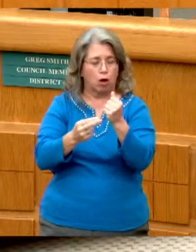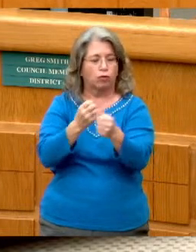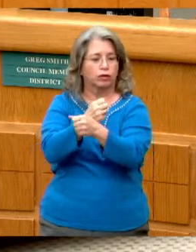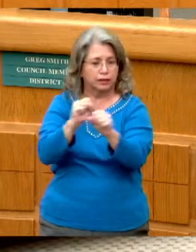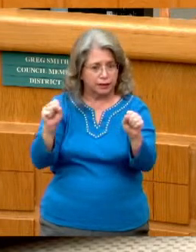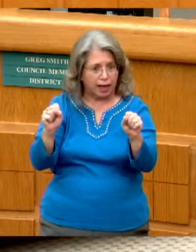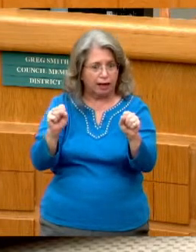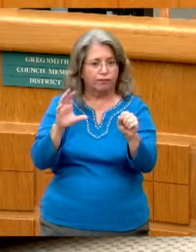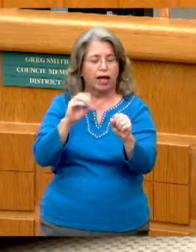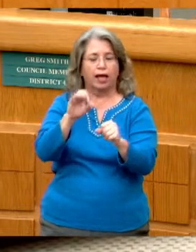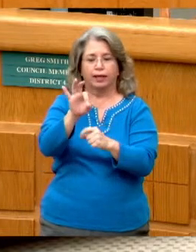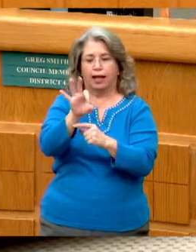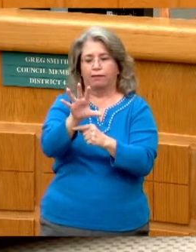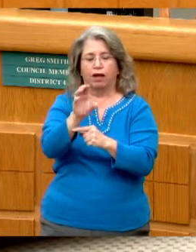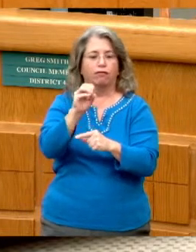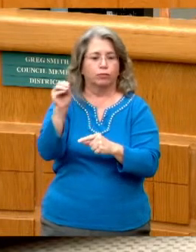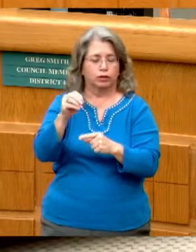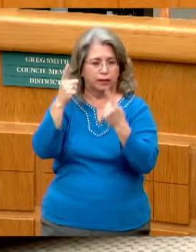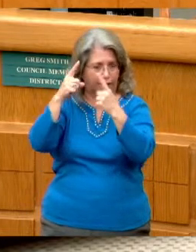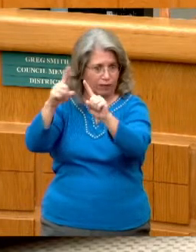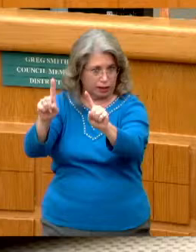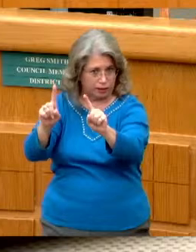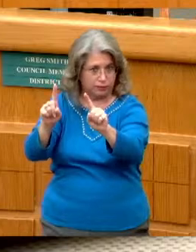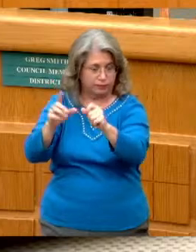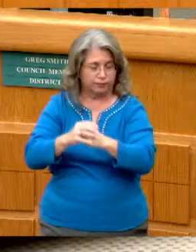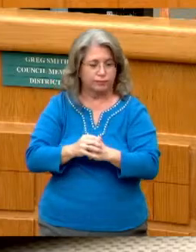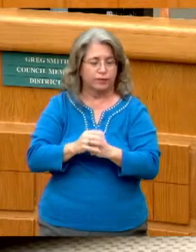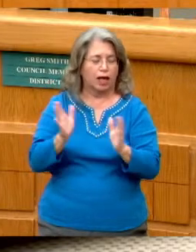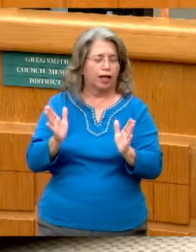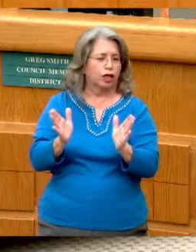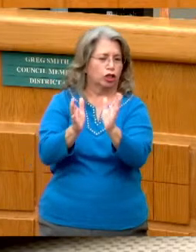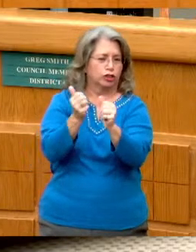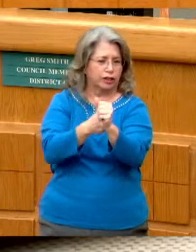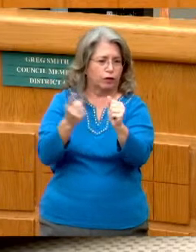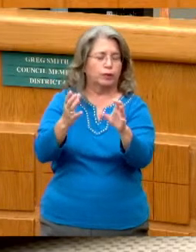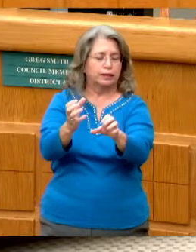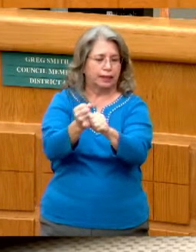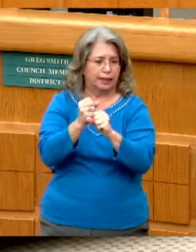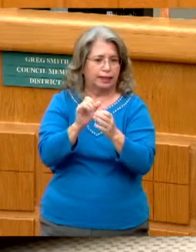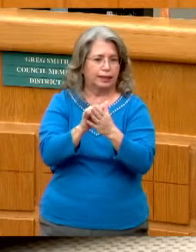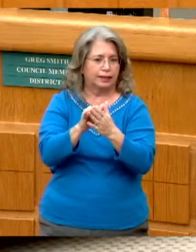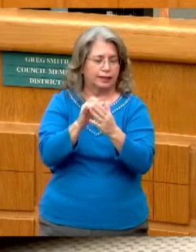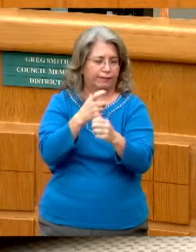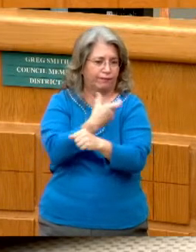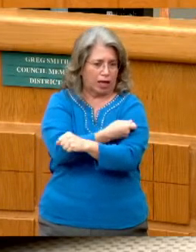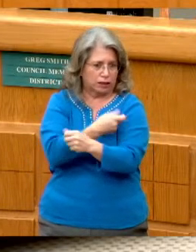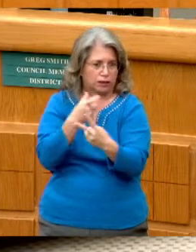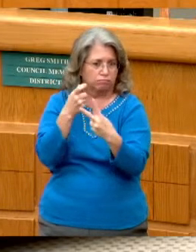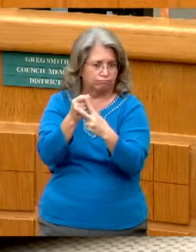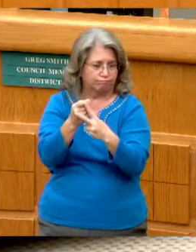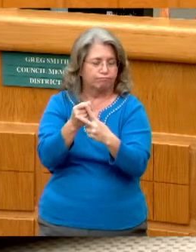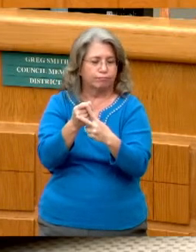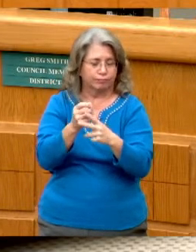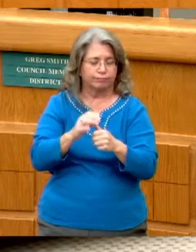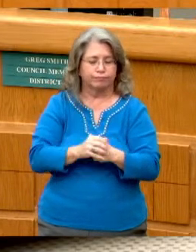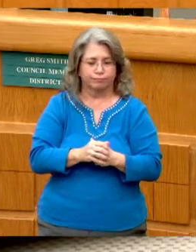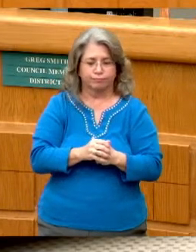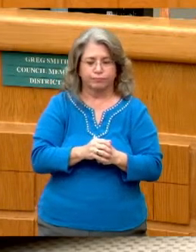get the COVID vaccine as soon as possible. With regards to the COVID variant positive individual from United